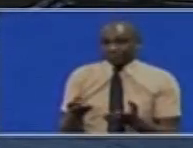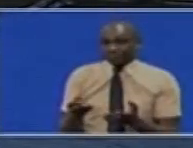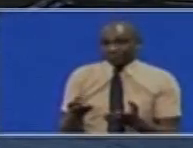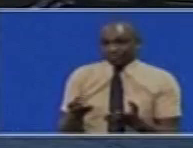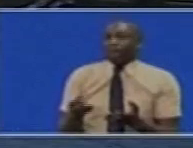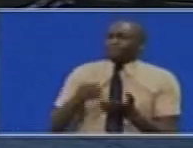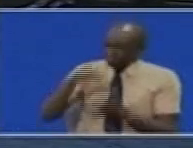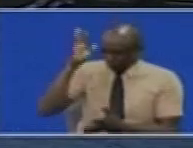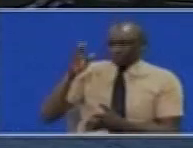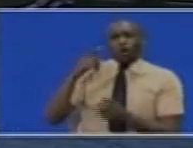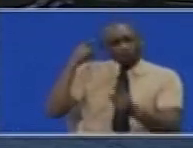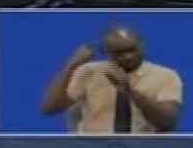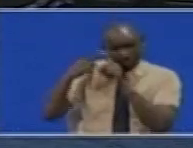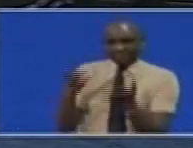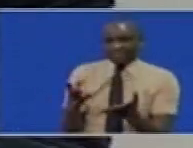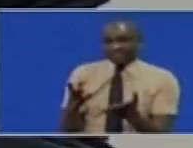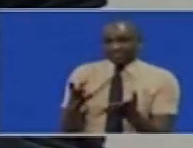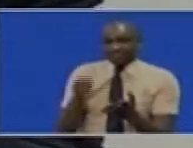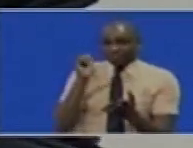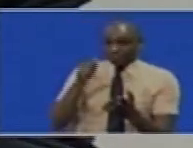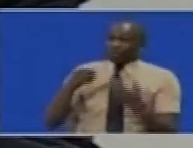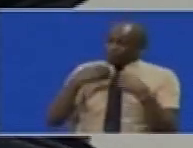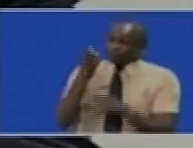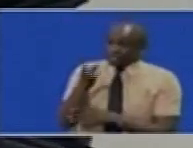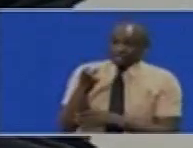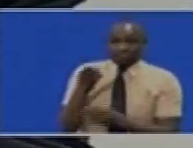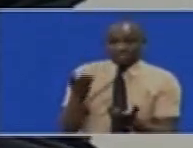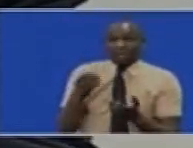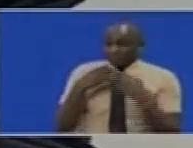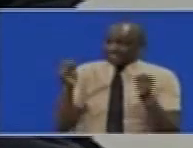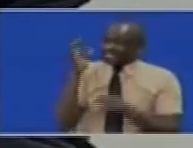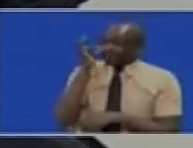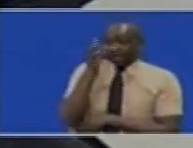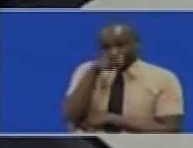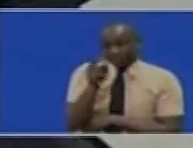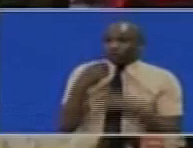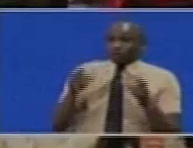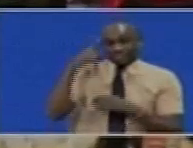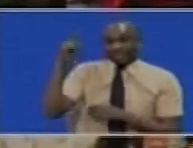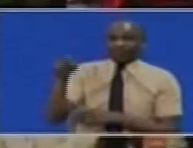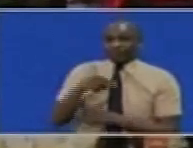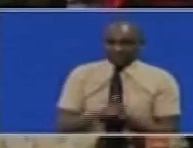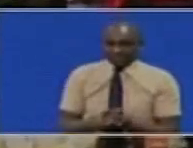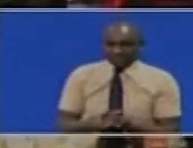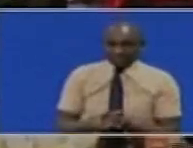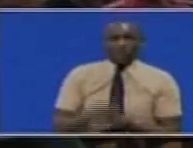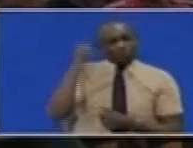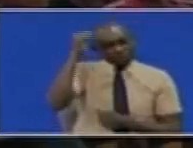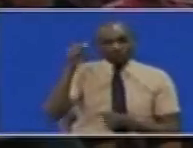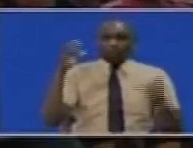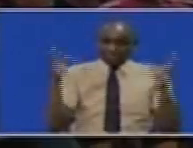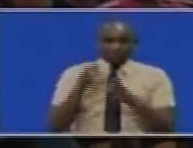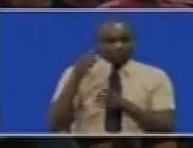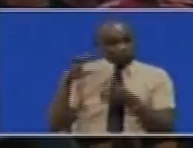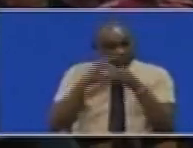the most optimistic nation, we lost the cause, and President Mwai Kibaki lost that dream for us. Political parties and coalitions in